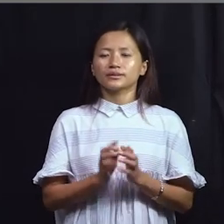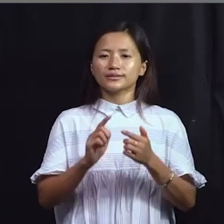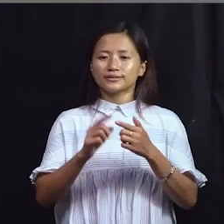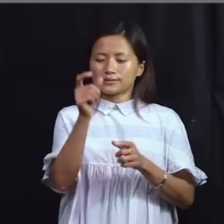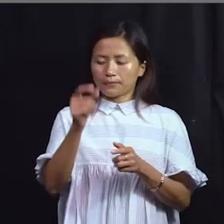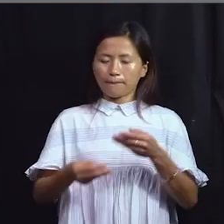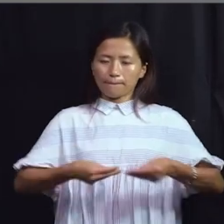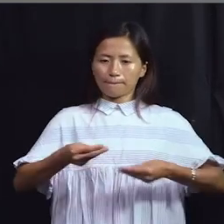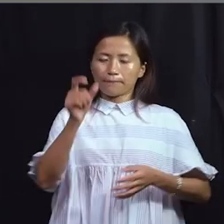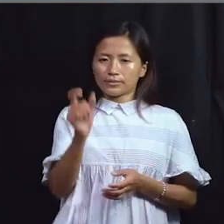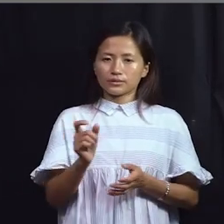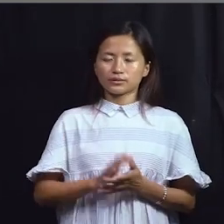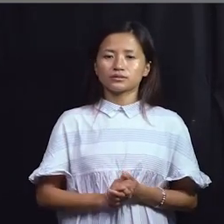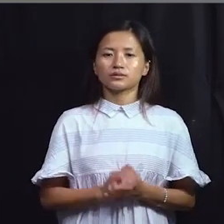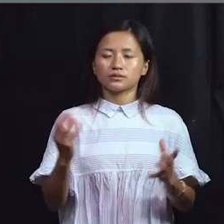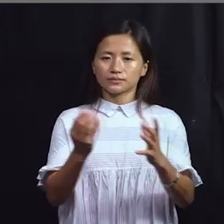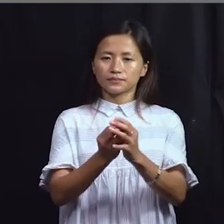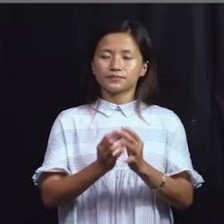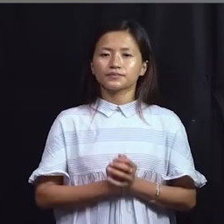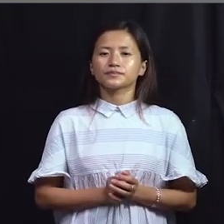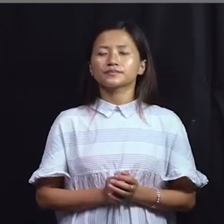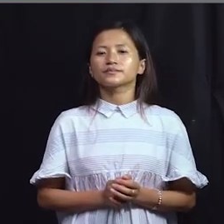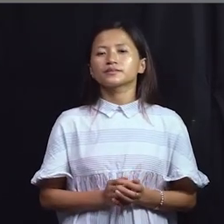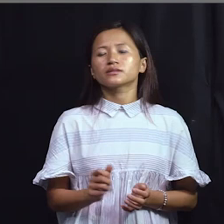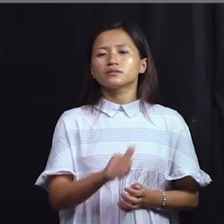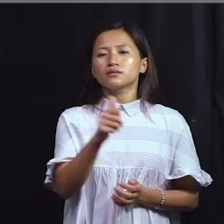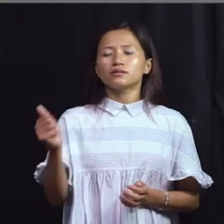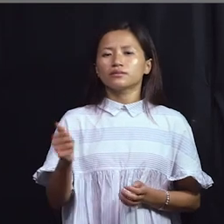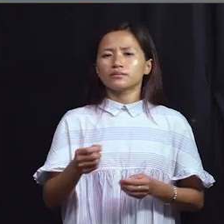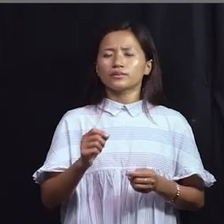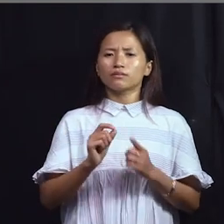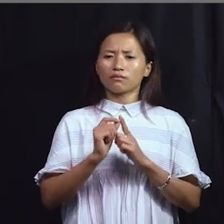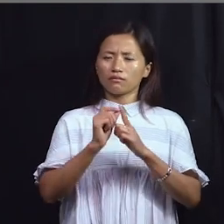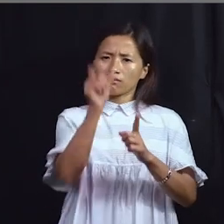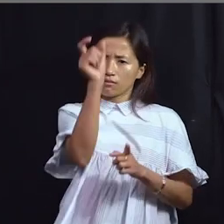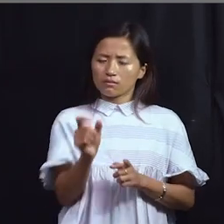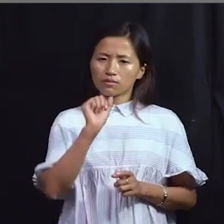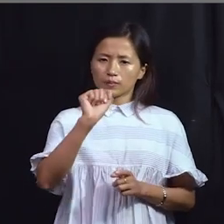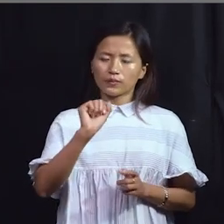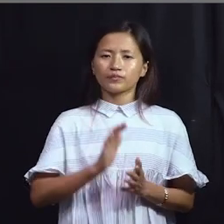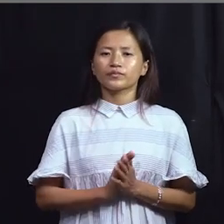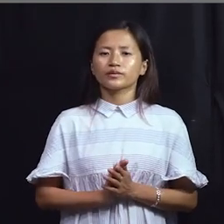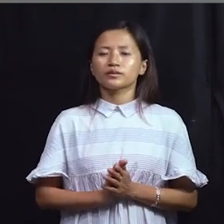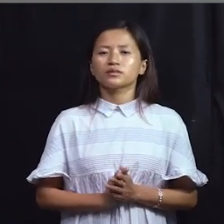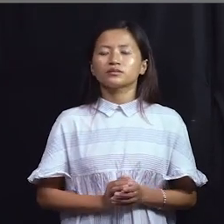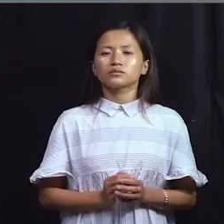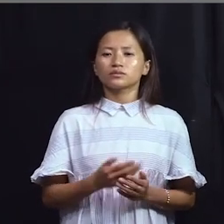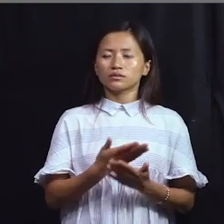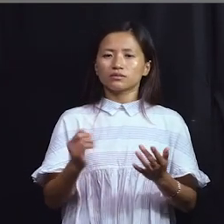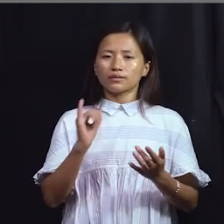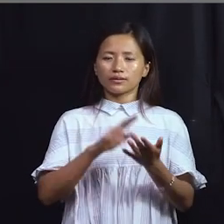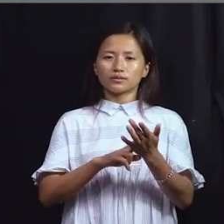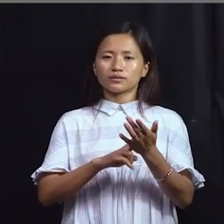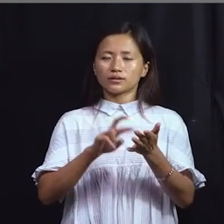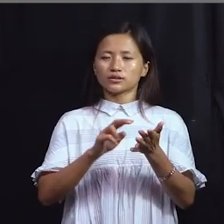some areas where no other private investors are allowed to invest. Those are called national monopoly. I'll cite